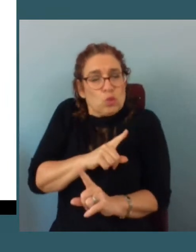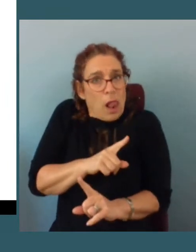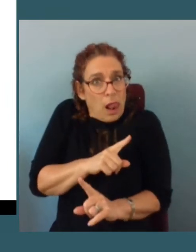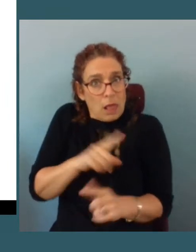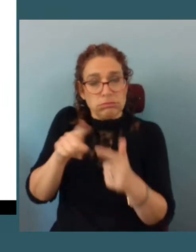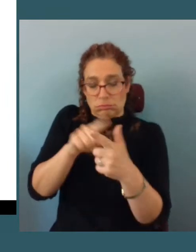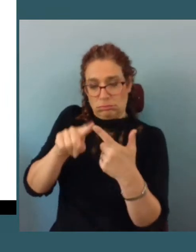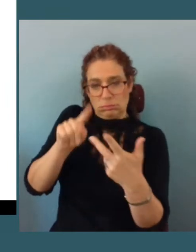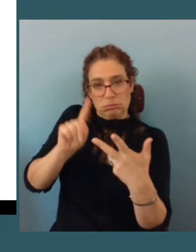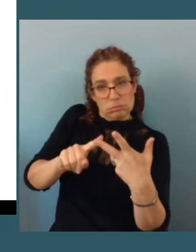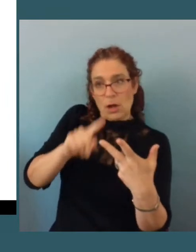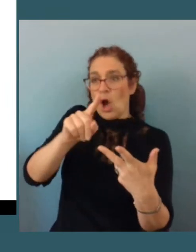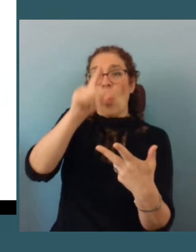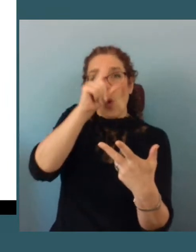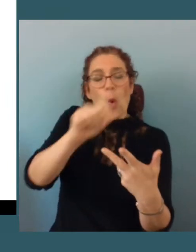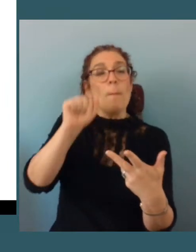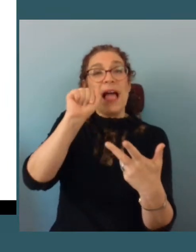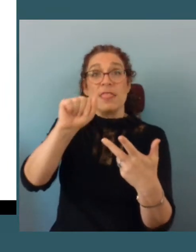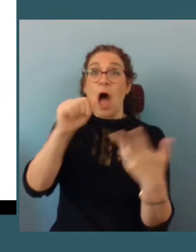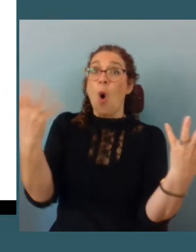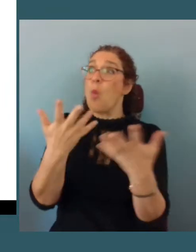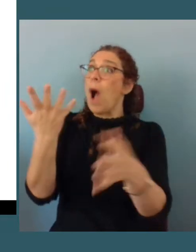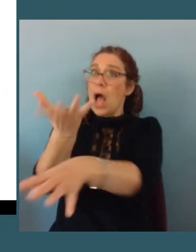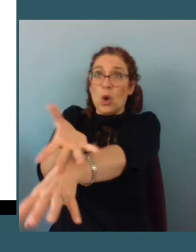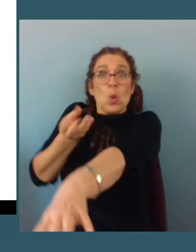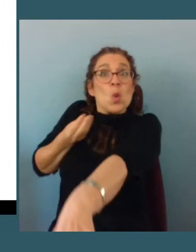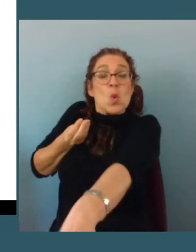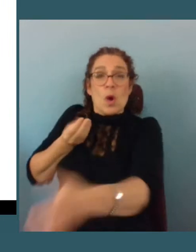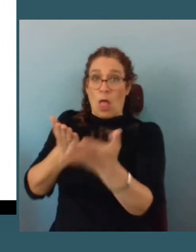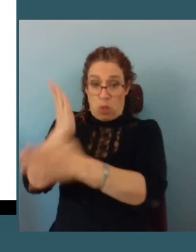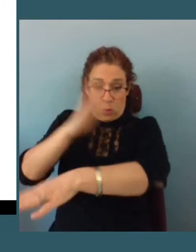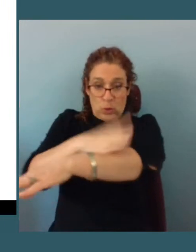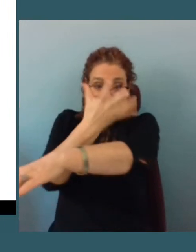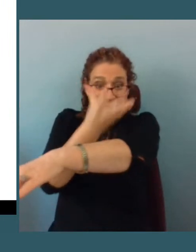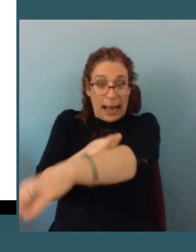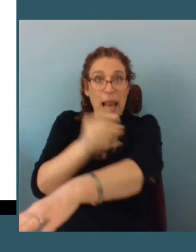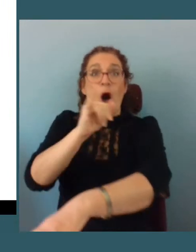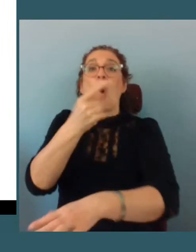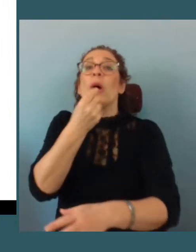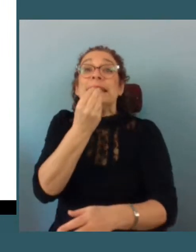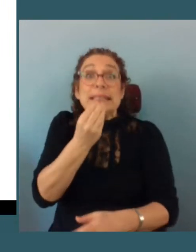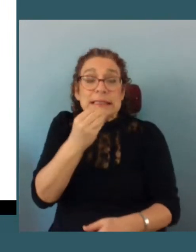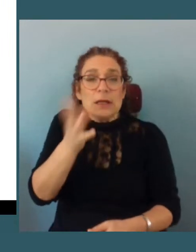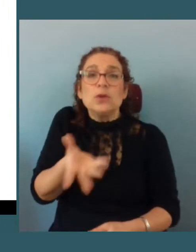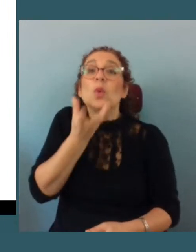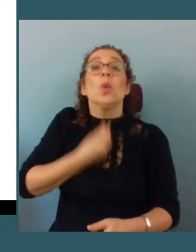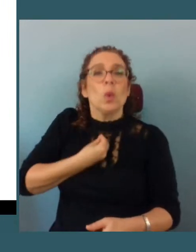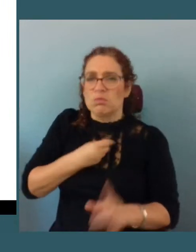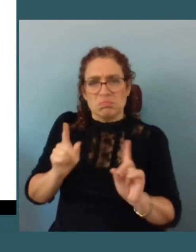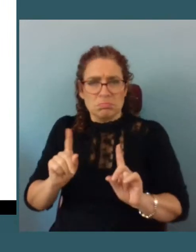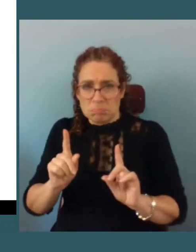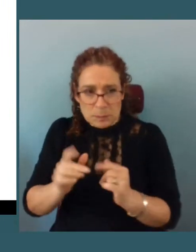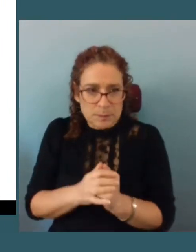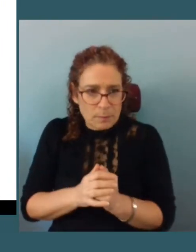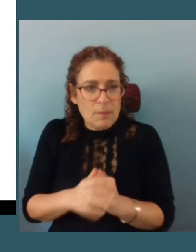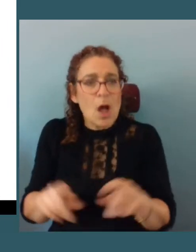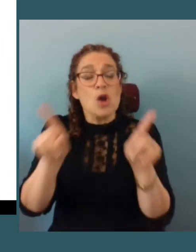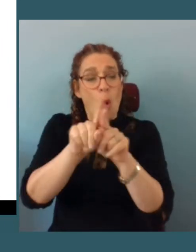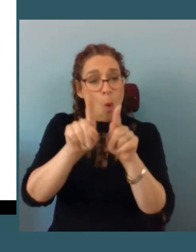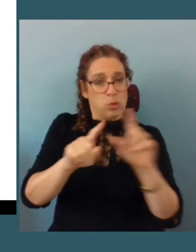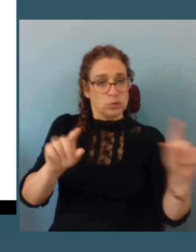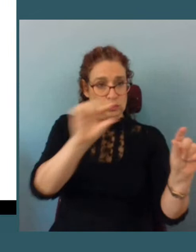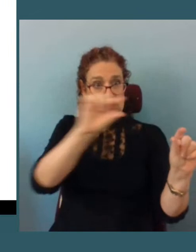was it by the skin or was it by ingestion? And the timing is so important to get right.